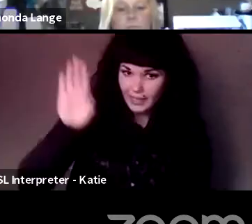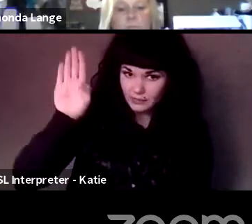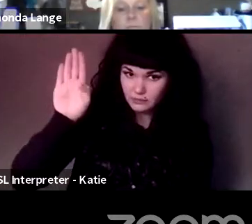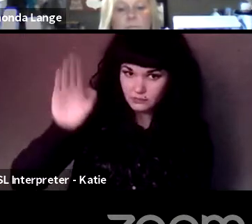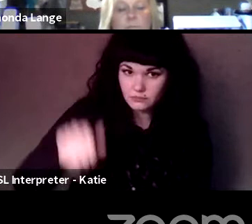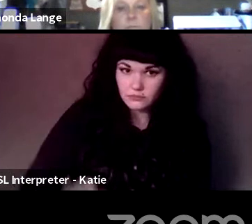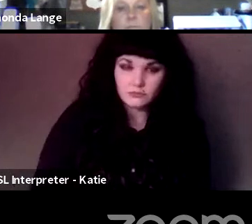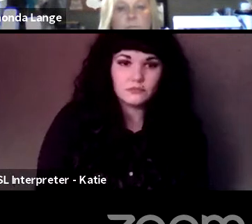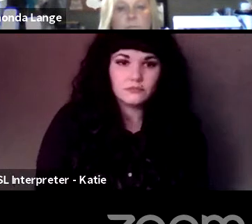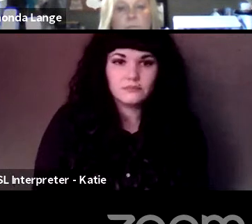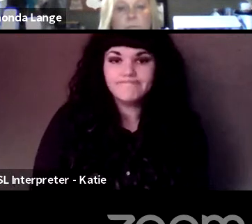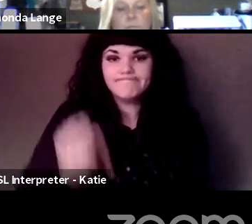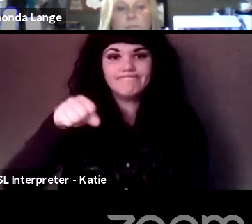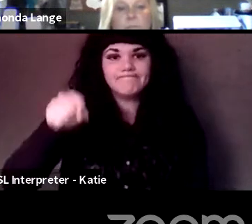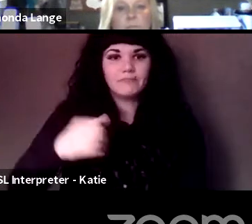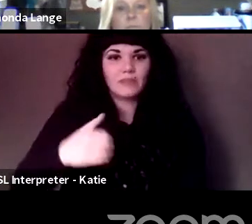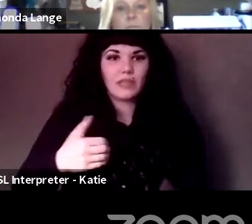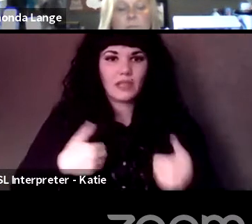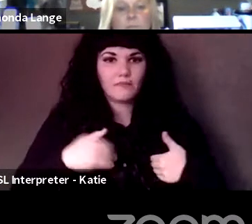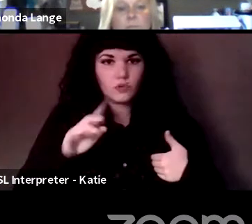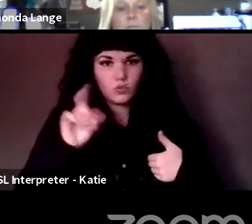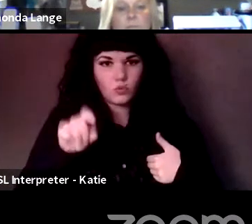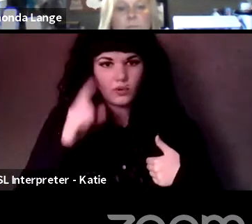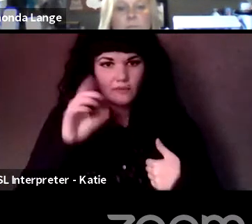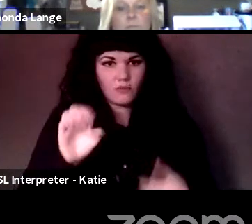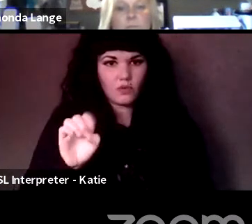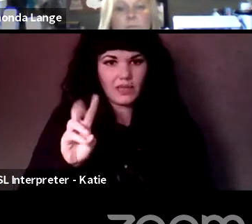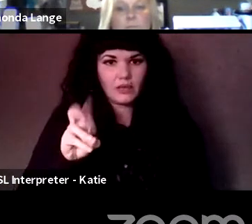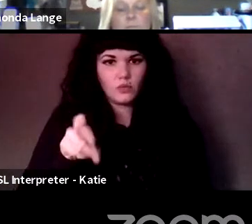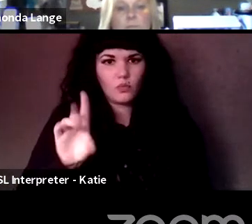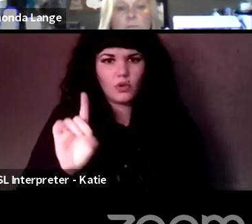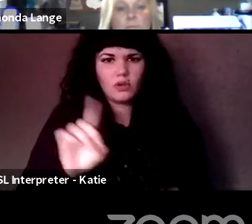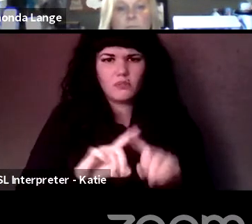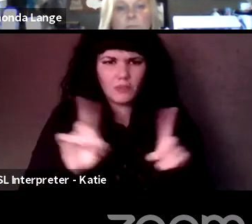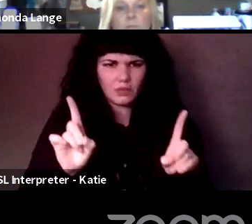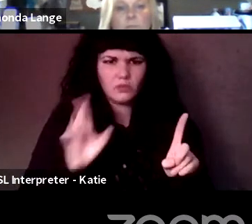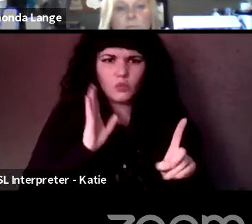And I had a question for Edward, but we'll deal with it later.